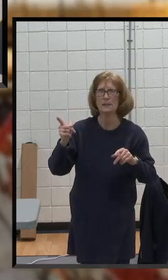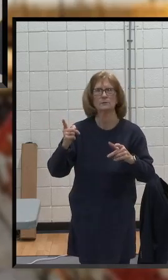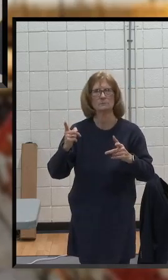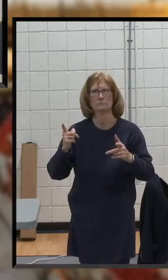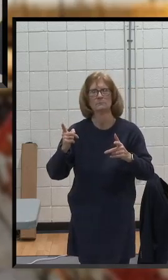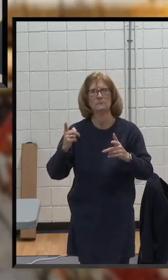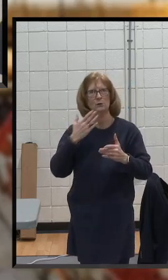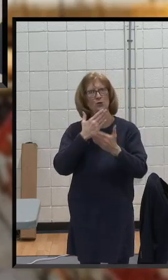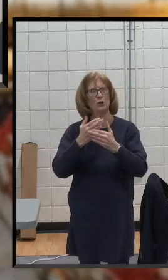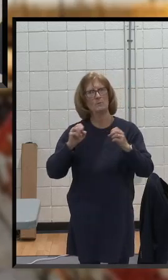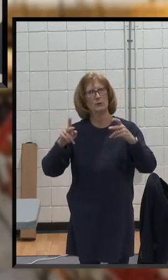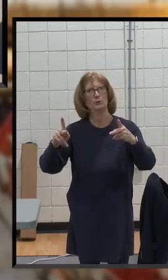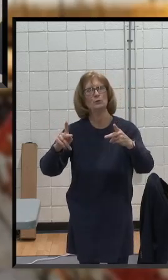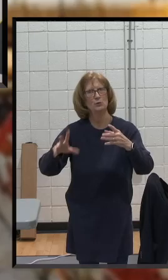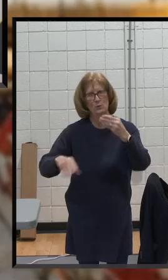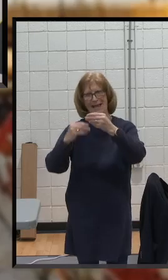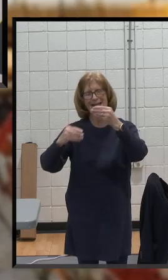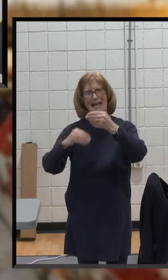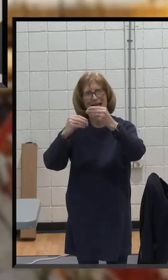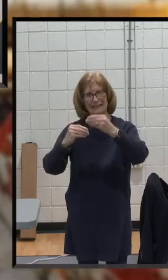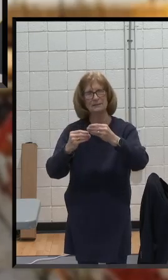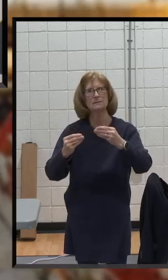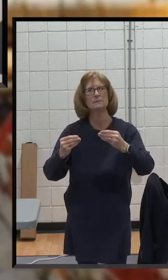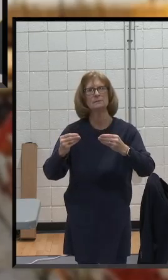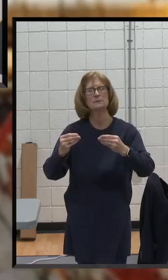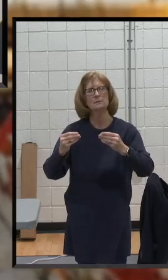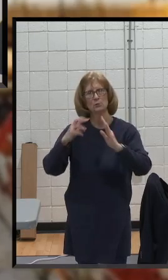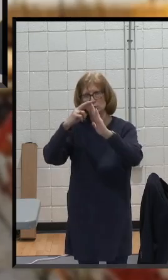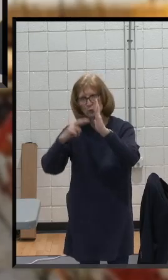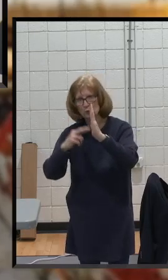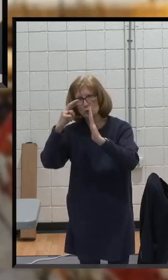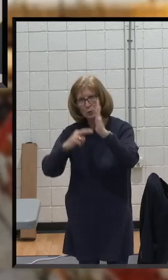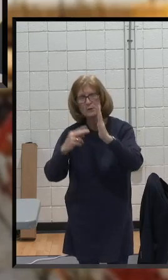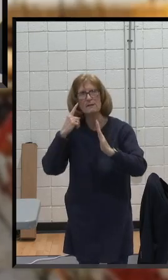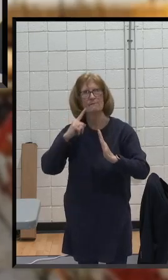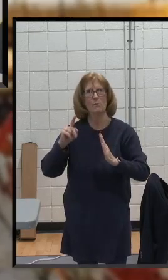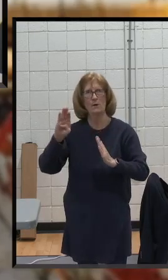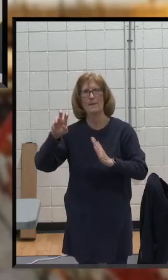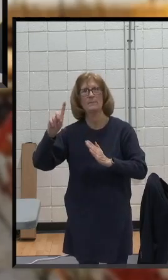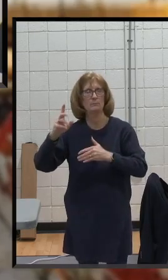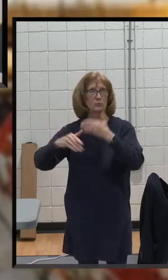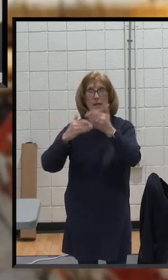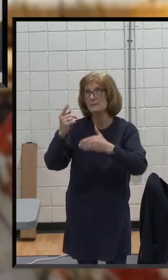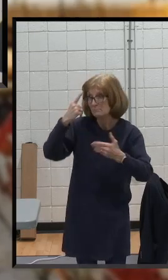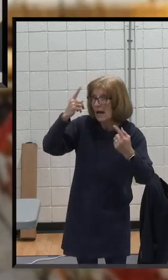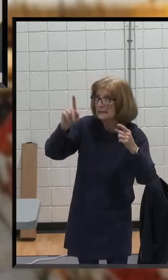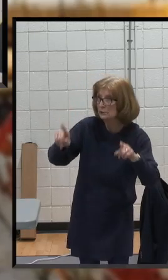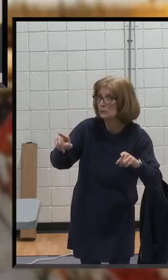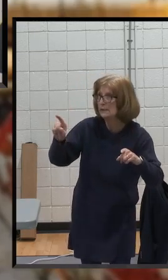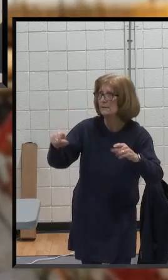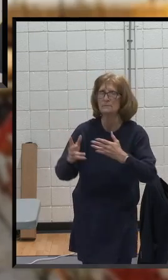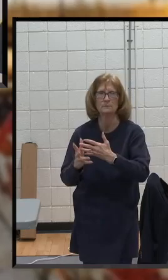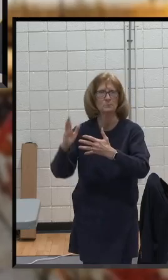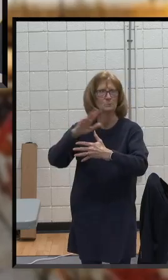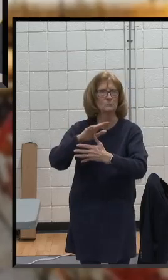of local programs. So I think we'll have to see how we can incorporate that, but I agree that it should be a priority.